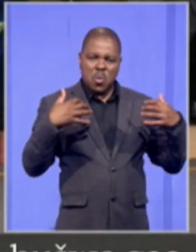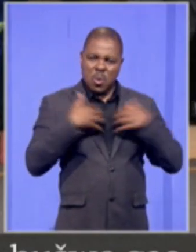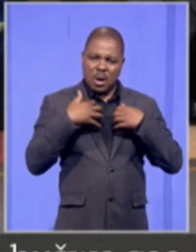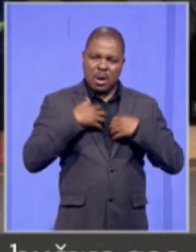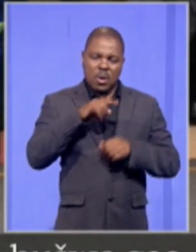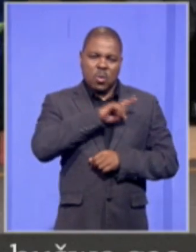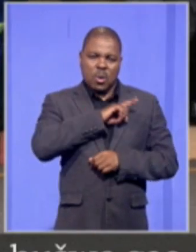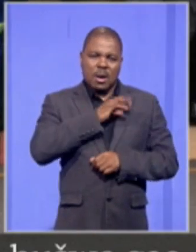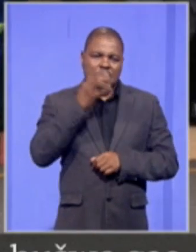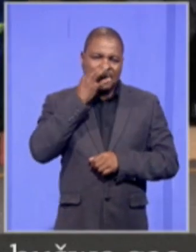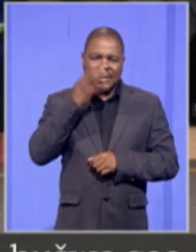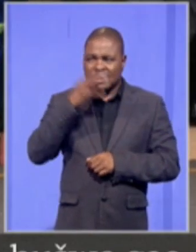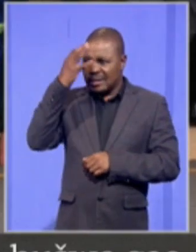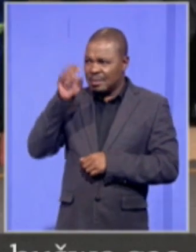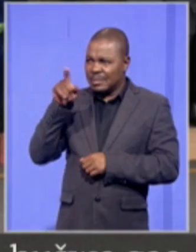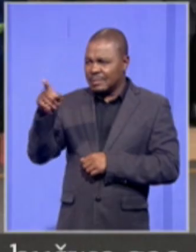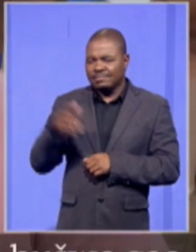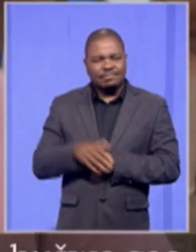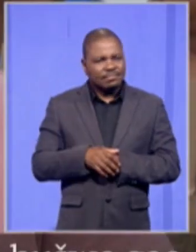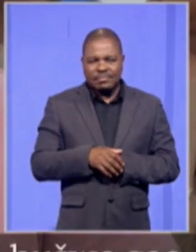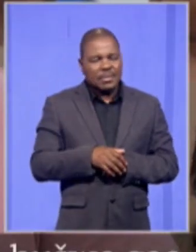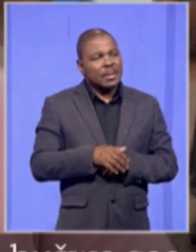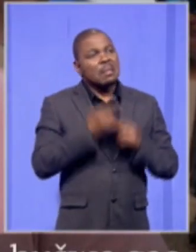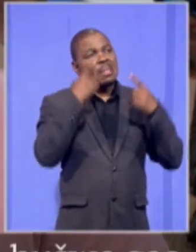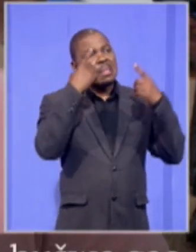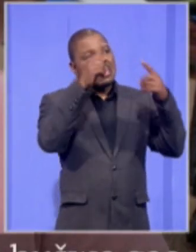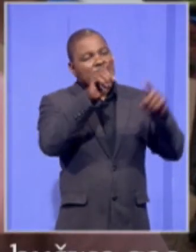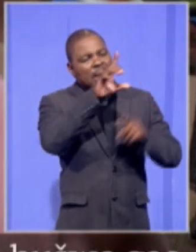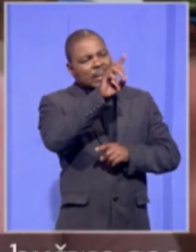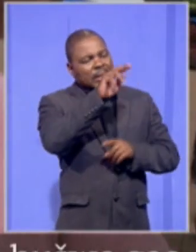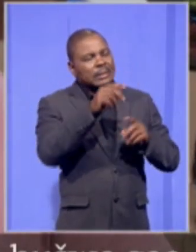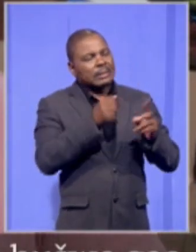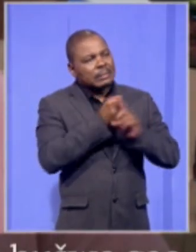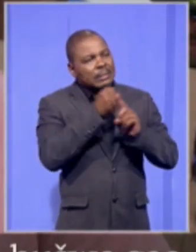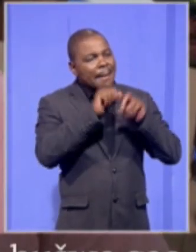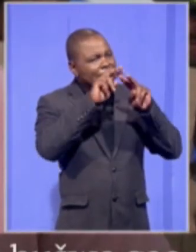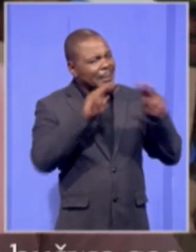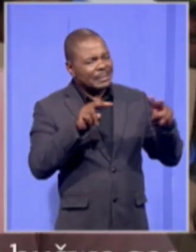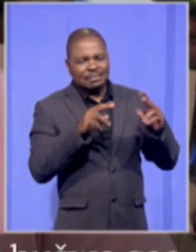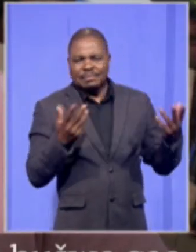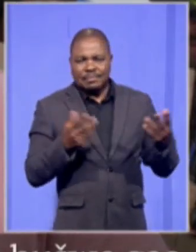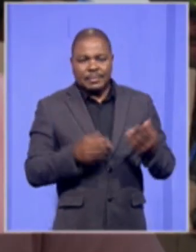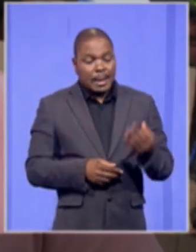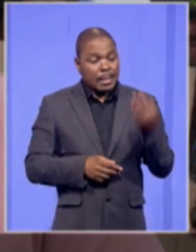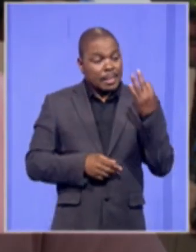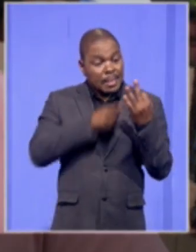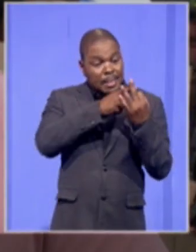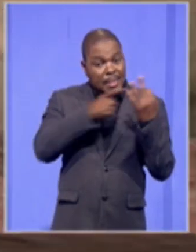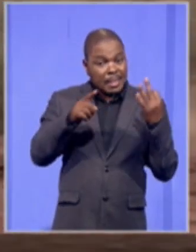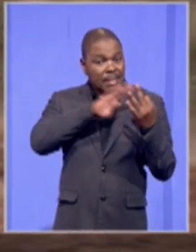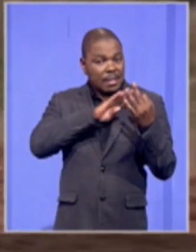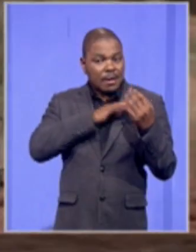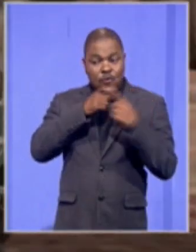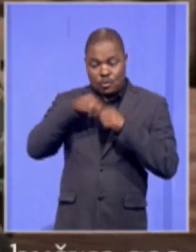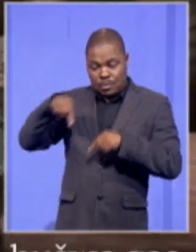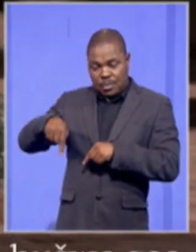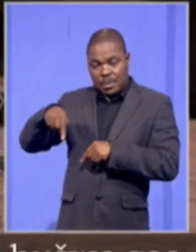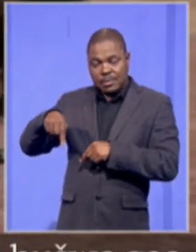go fetola mekgwa ya kagiso kwa DRC. Ba bararo ba sešole se se leng go DRC ke bana ba tswang mo Tsantsabane, ke bana ba tswang